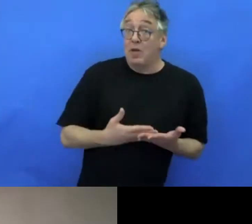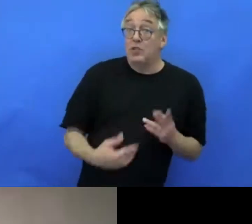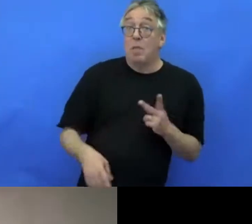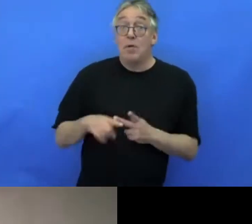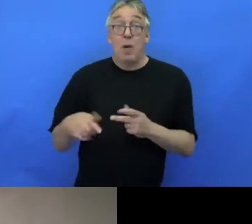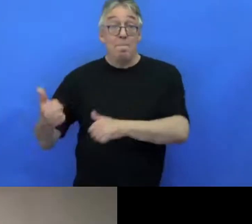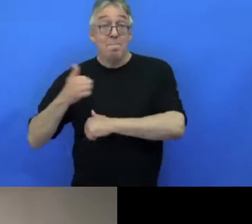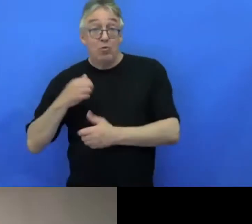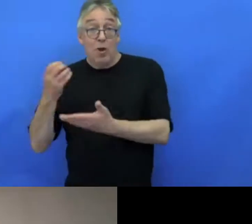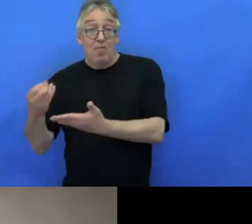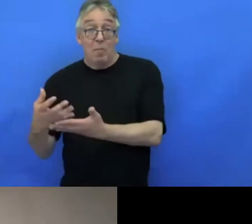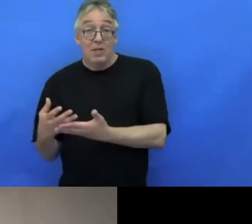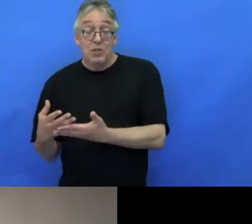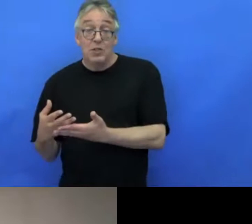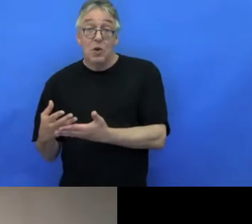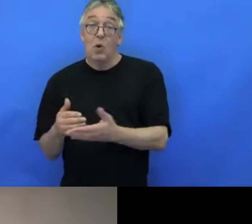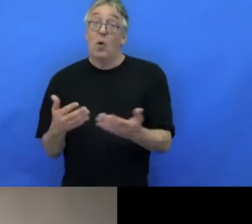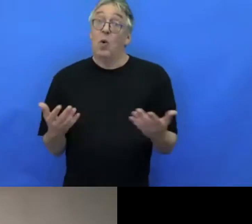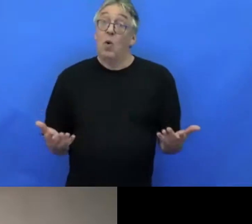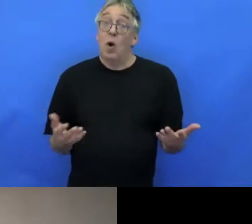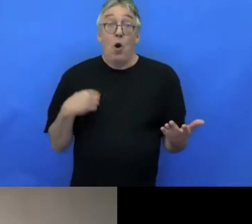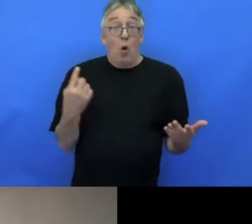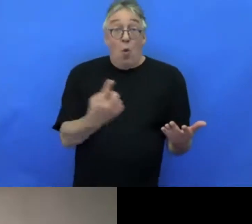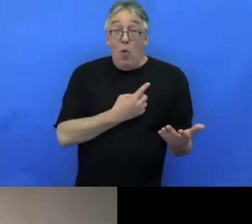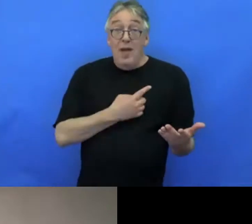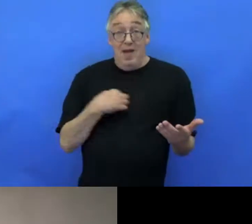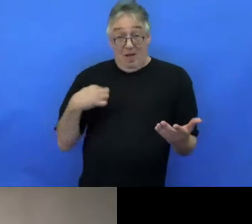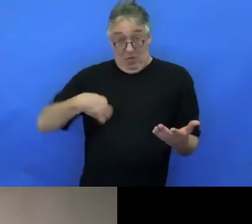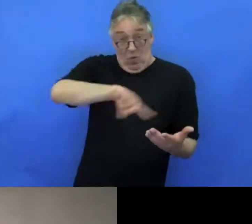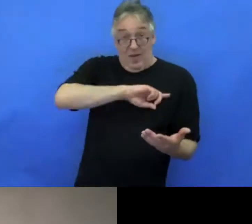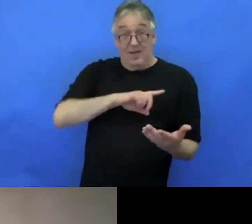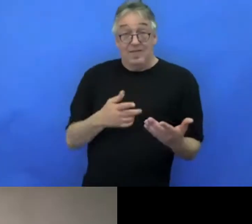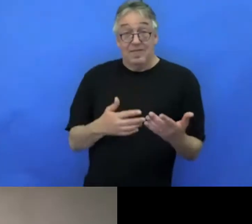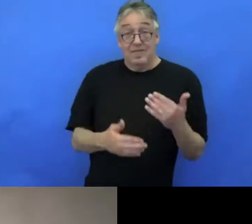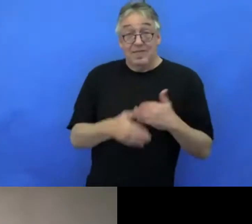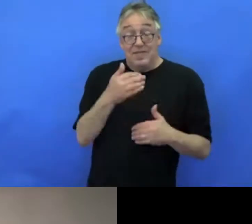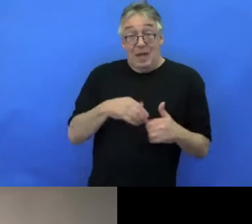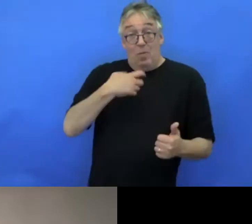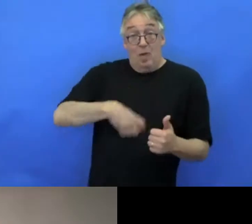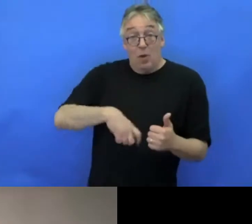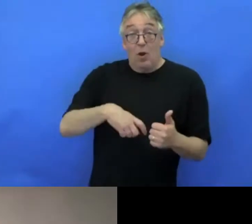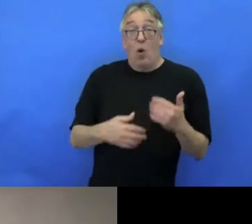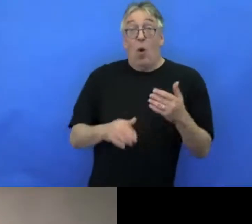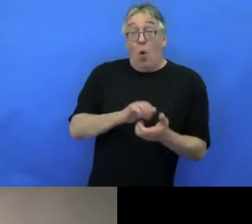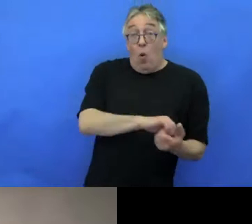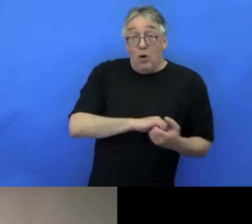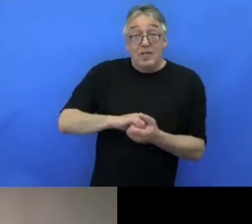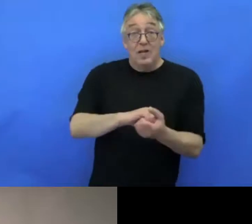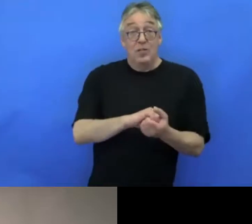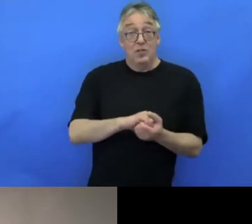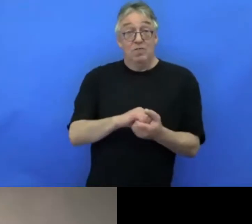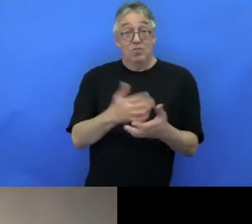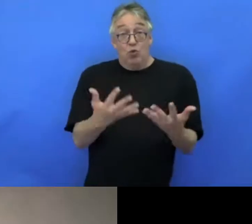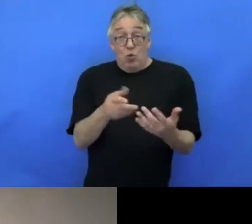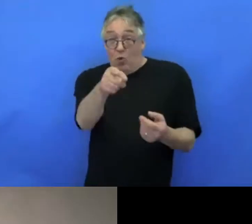humanitarian information in this regard, we can all contribute, all those that are present today,